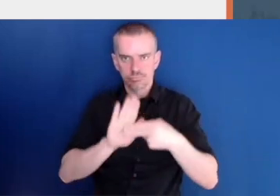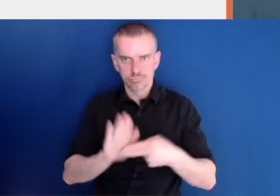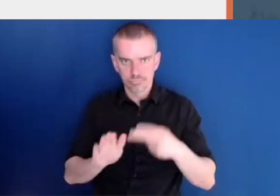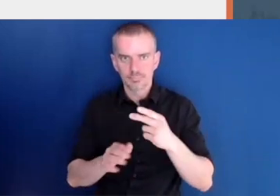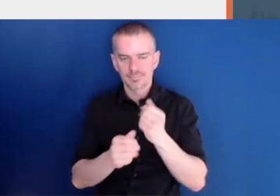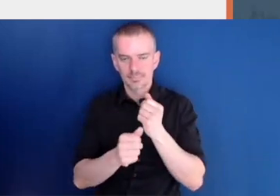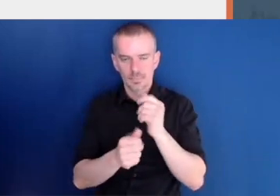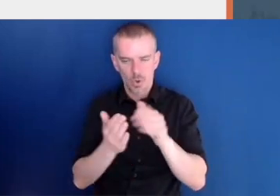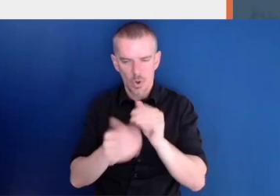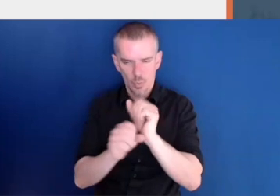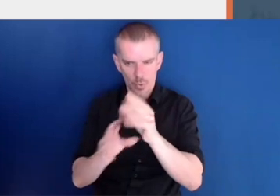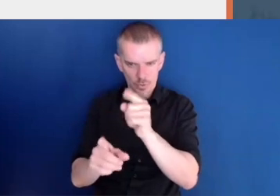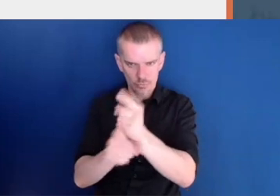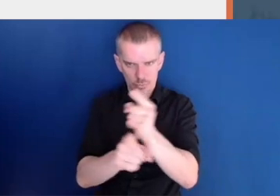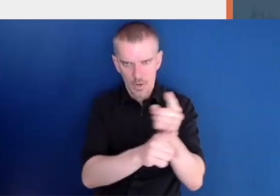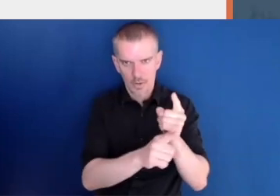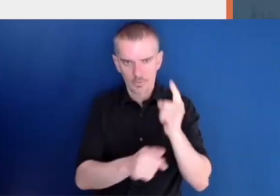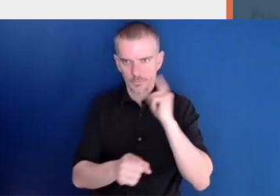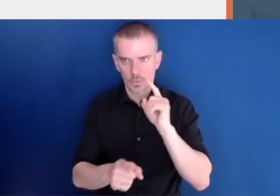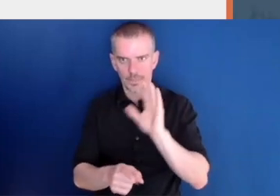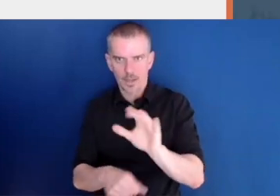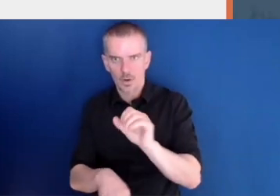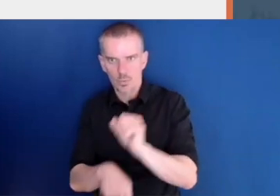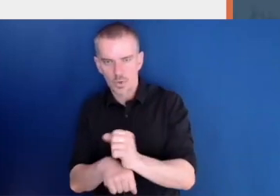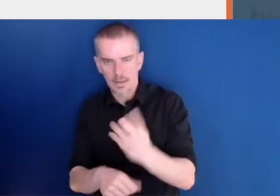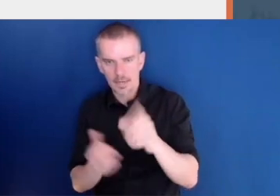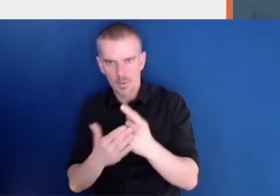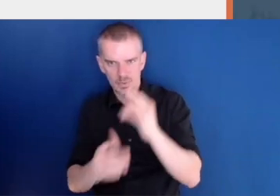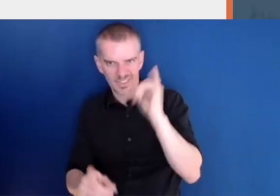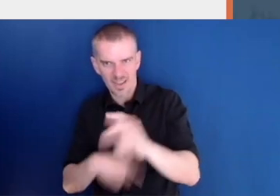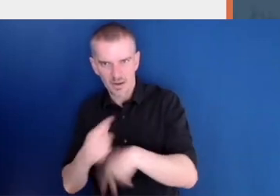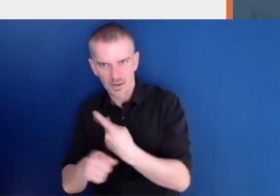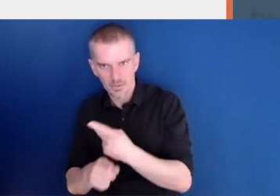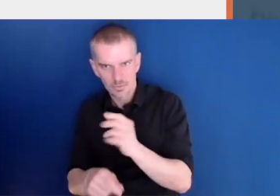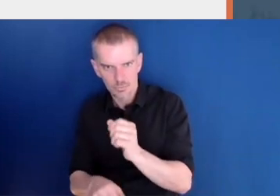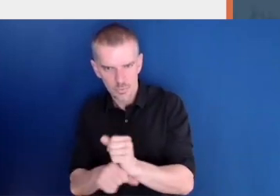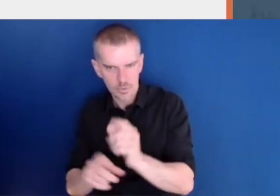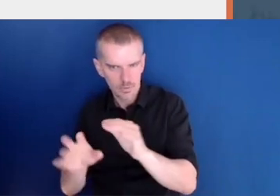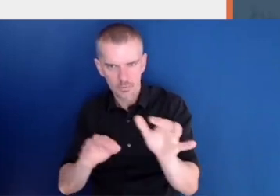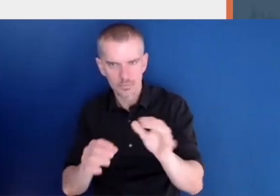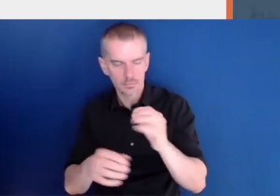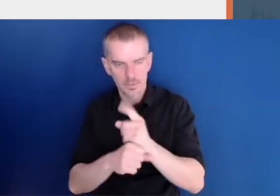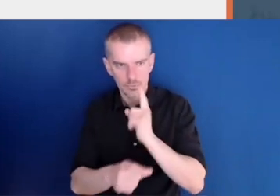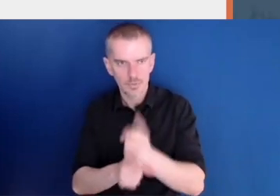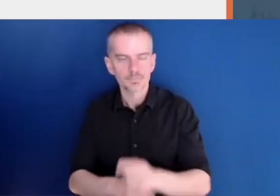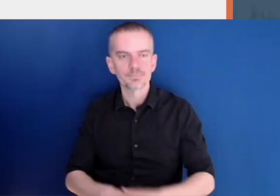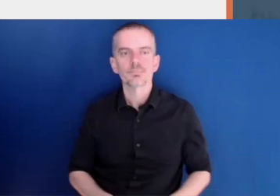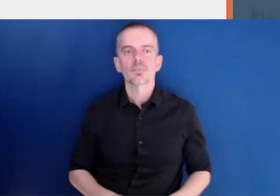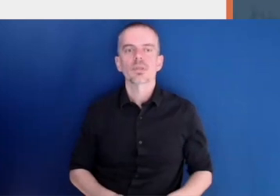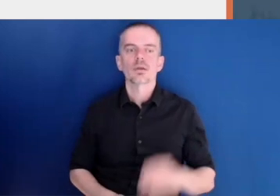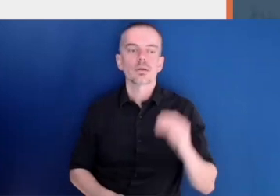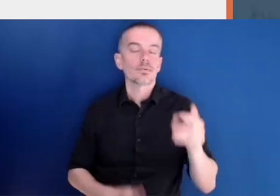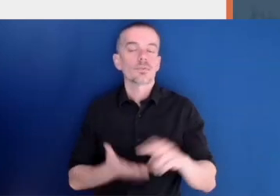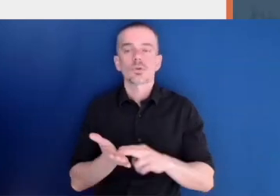correctly for the hours that they are doing and the type of work that they are doing. Failure to pay prevailing